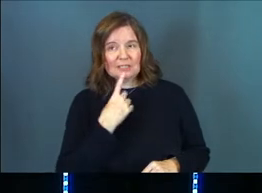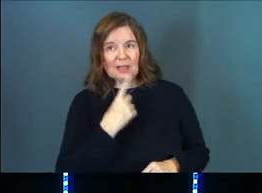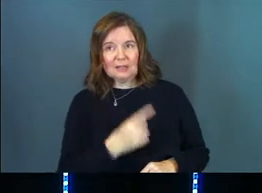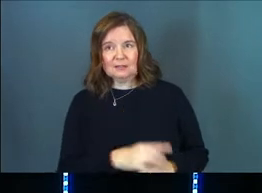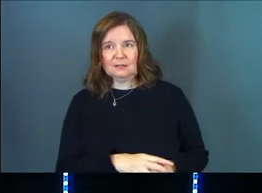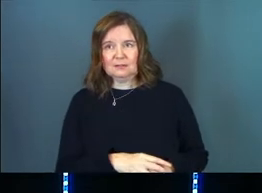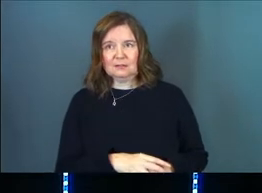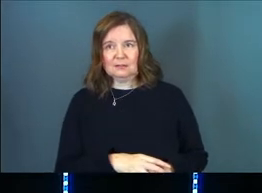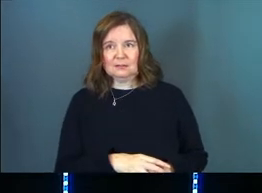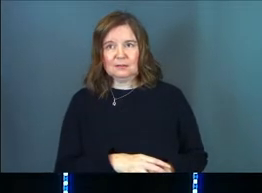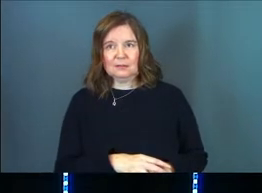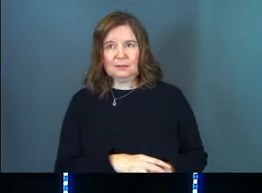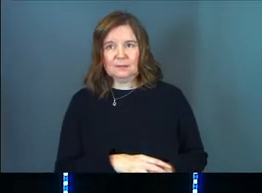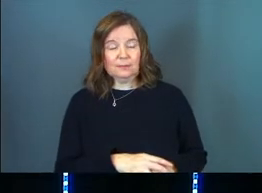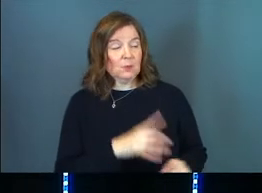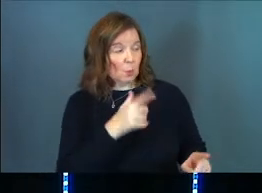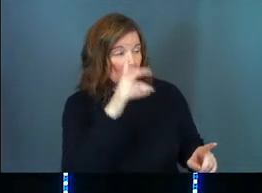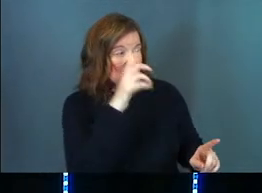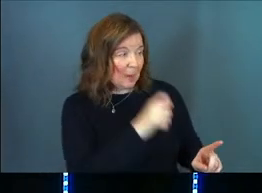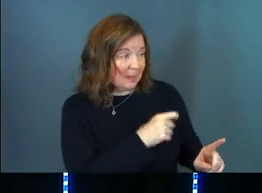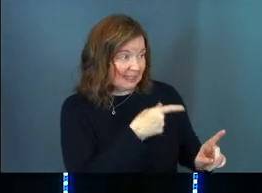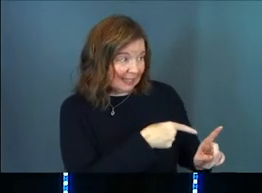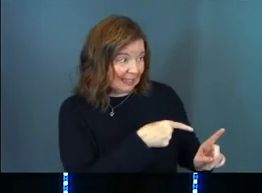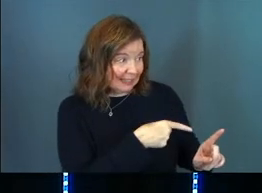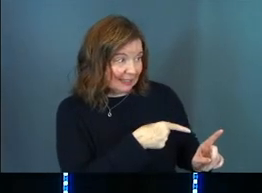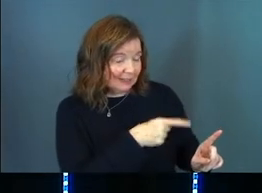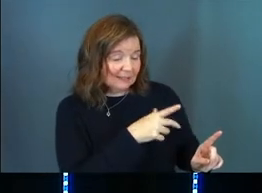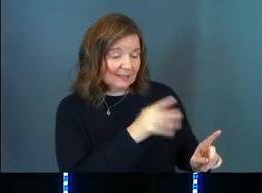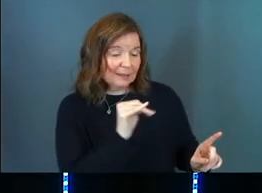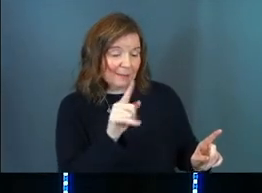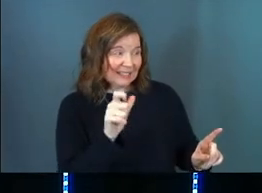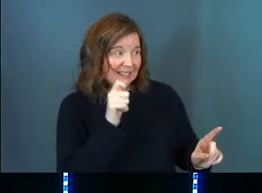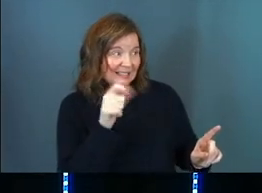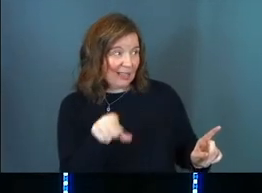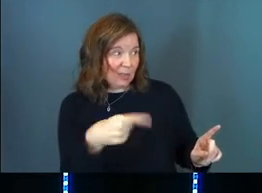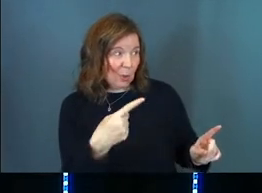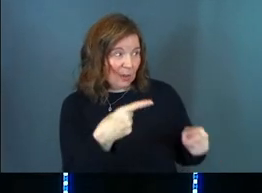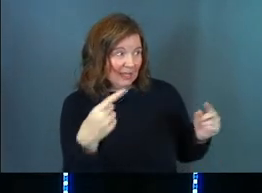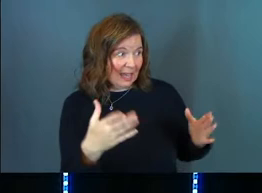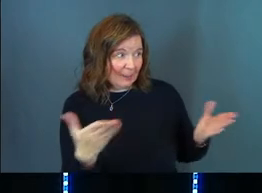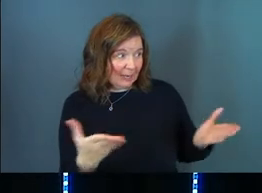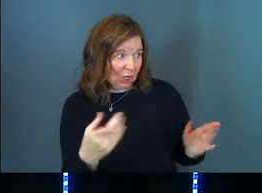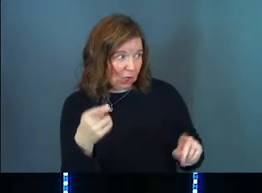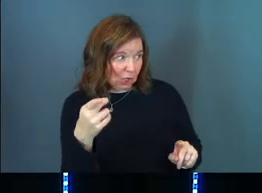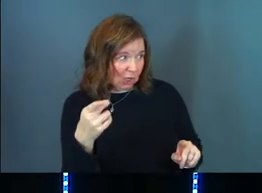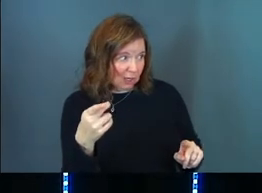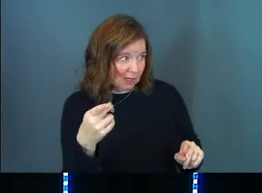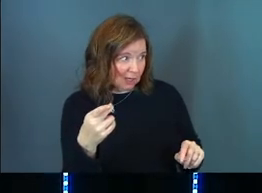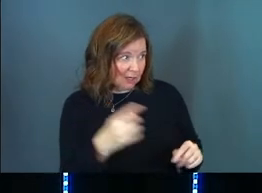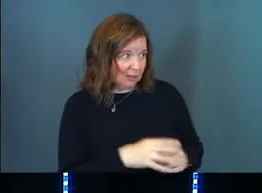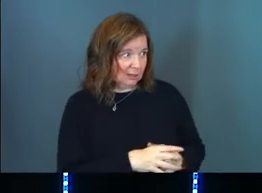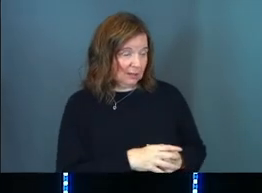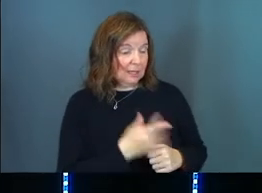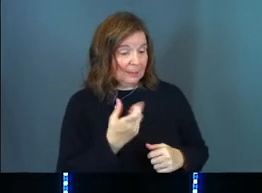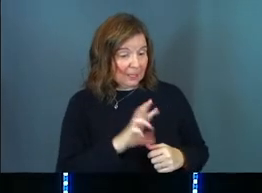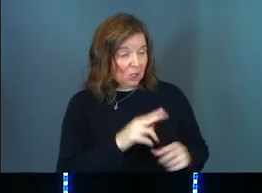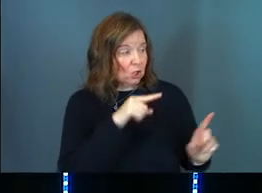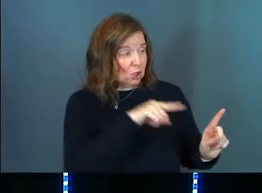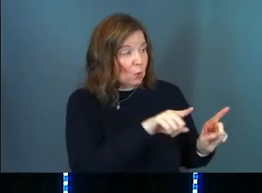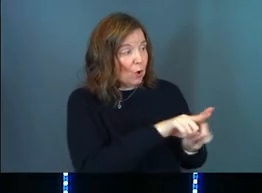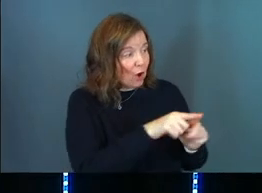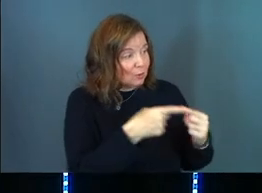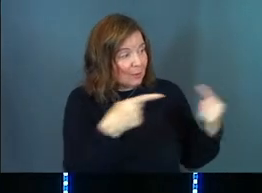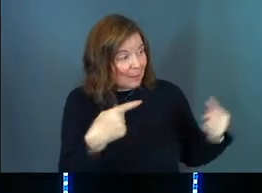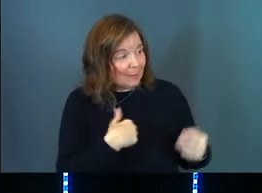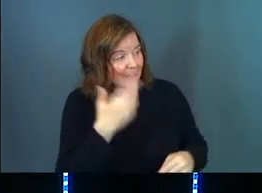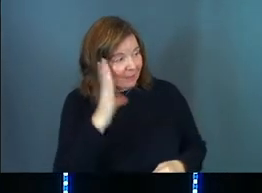said, what you're missing, Peter, is Malchus isn't the only enemy here. Peter, you're